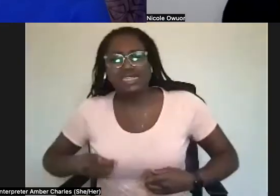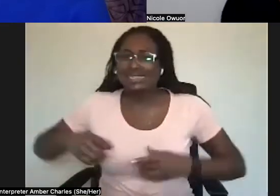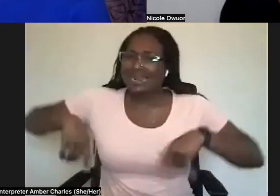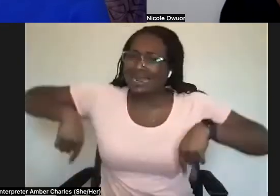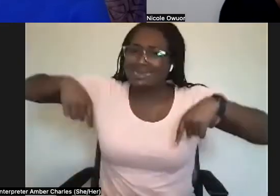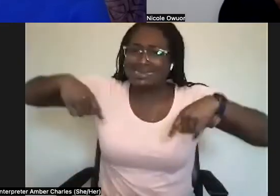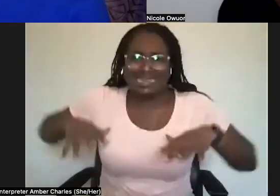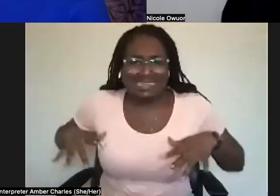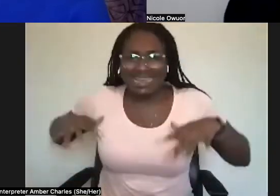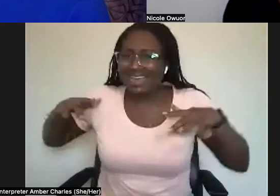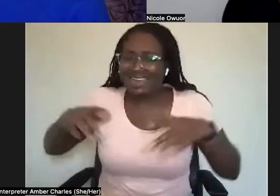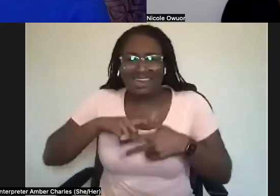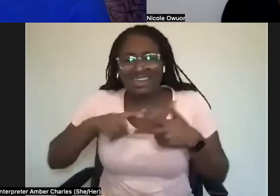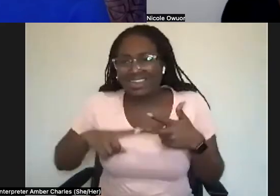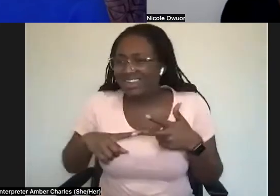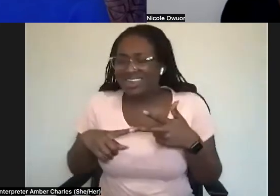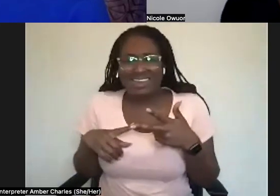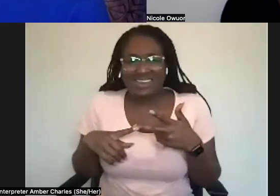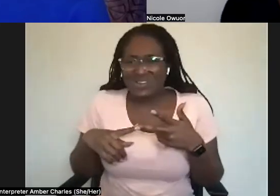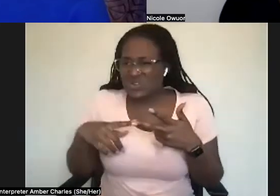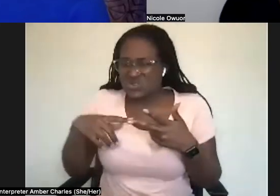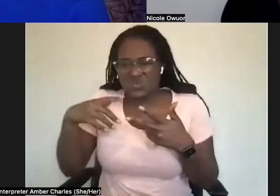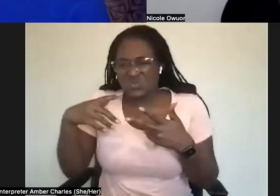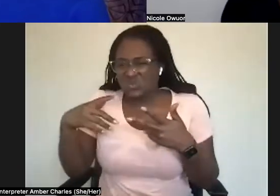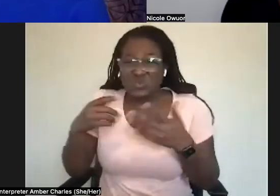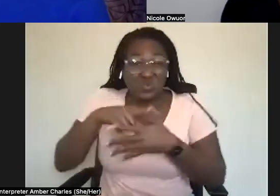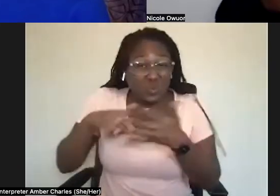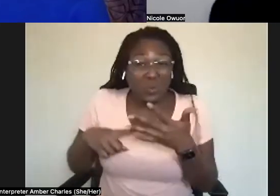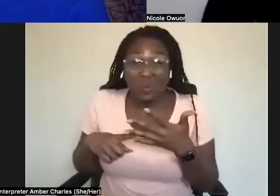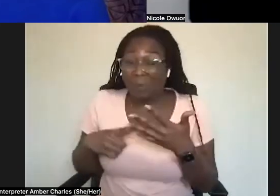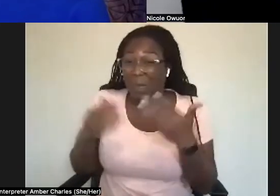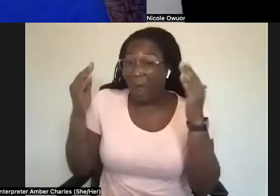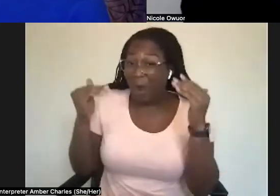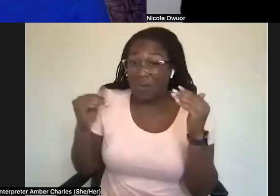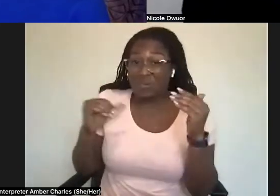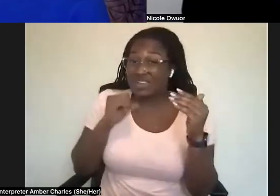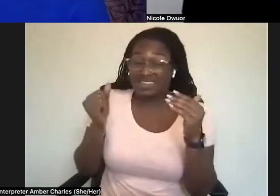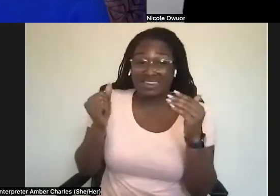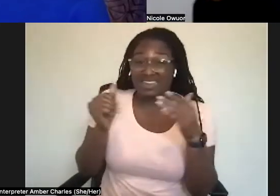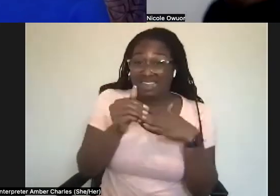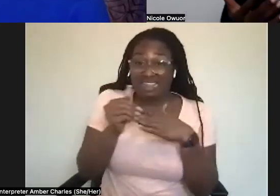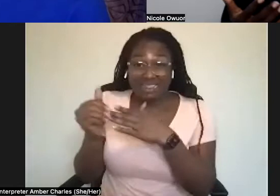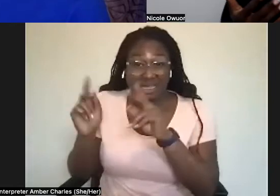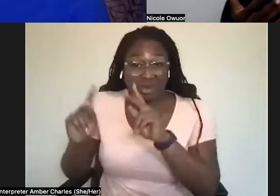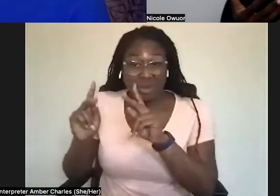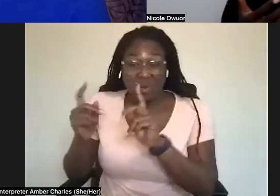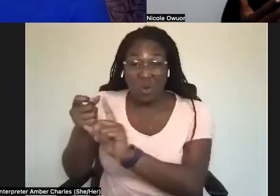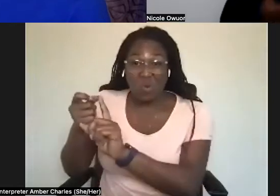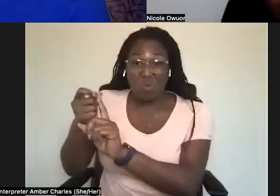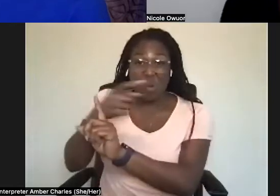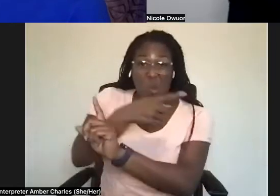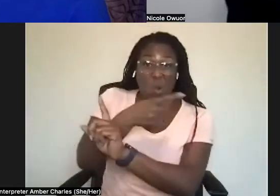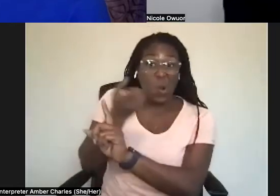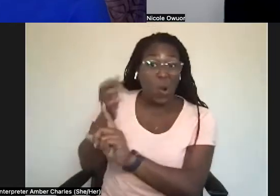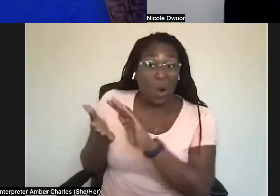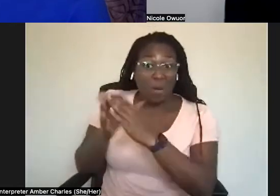like, I hope I didn't lead other people astray or lead them into harm by thinking that, okay,